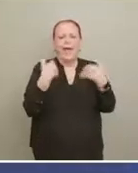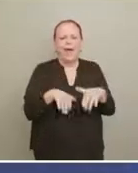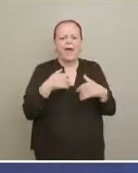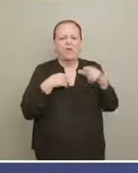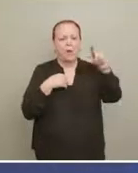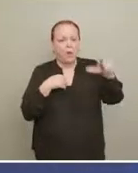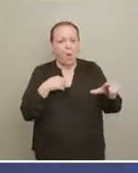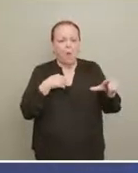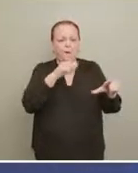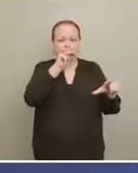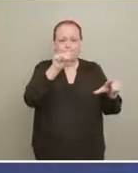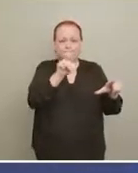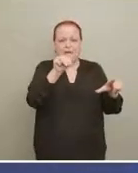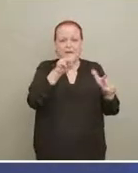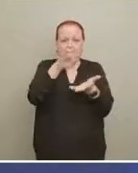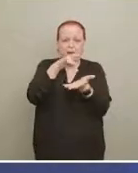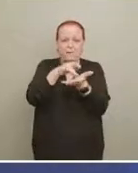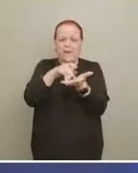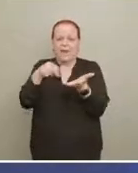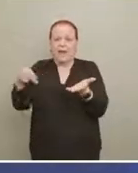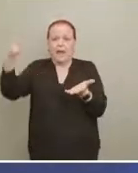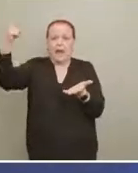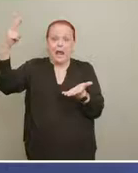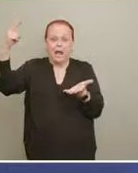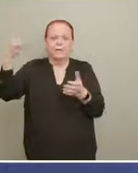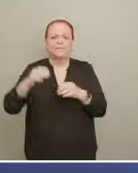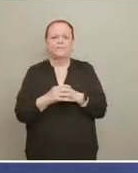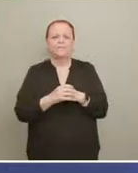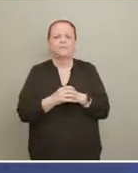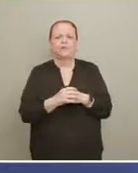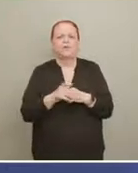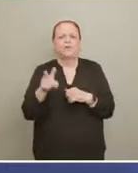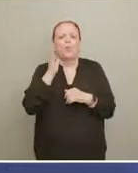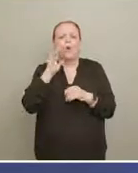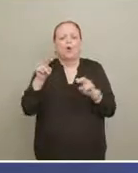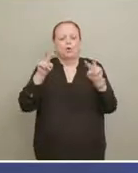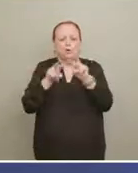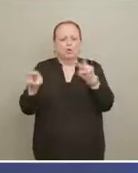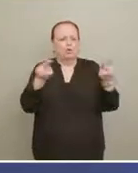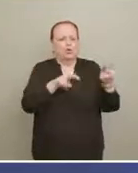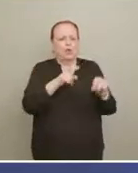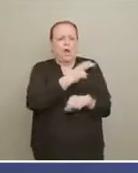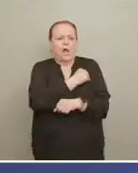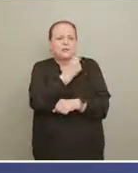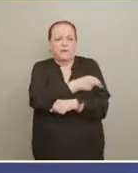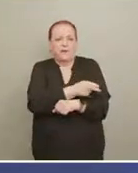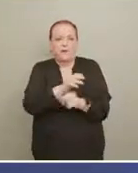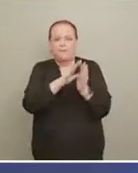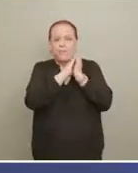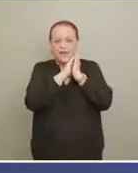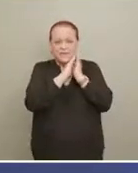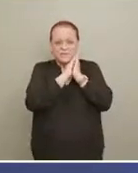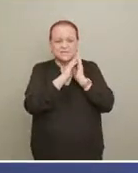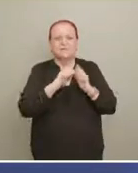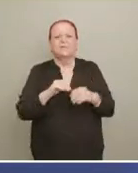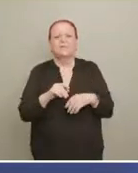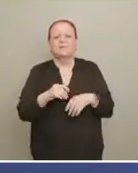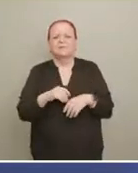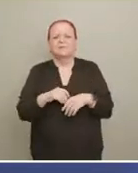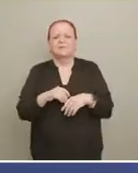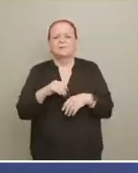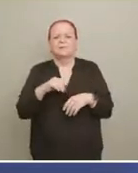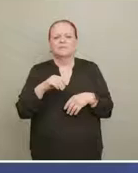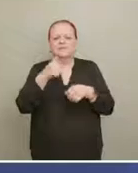and high. And it is determining by looking at the hospital beds being used in your local jurisdiction by